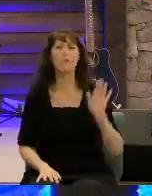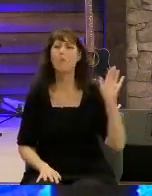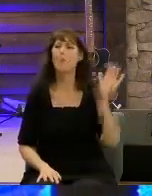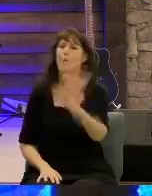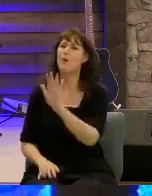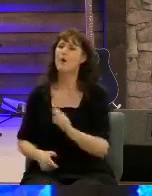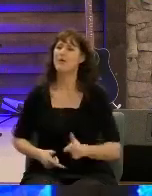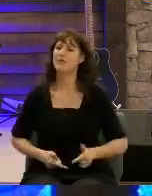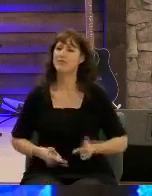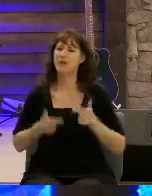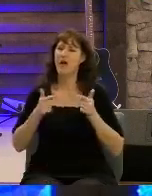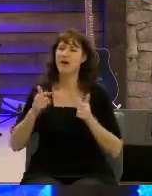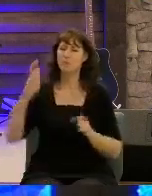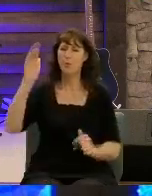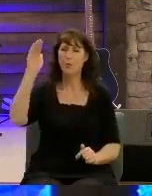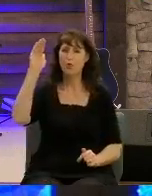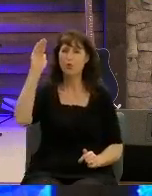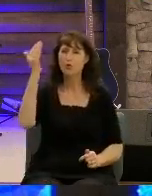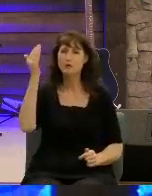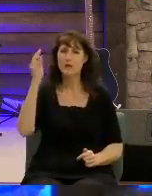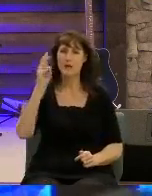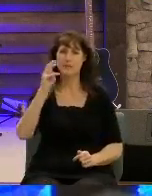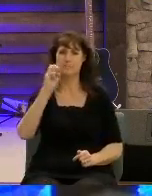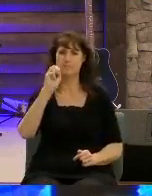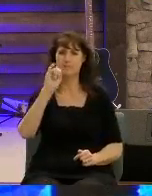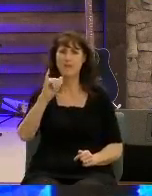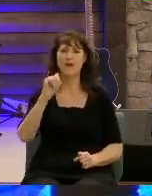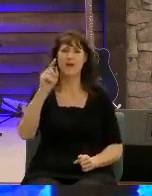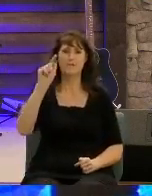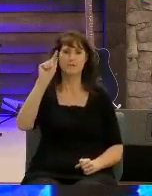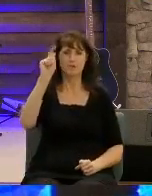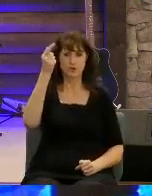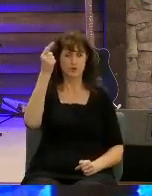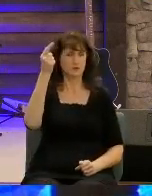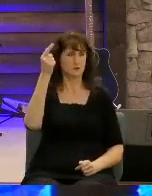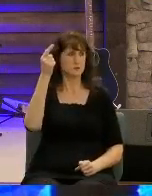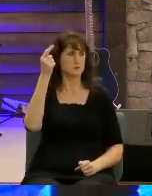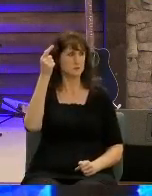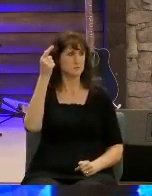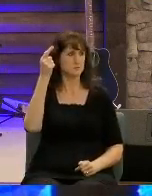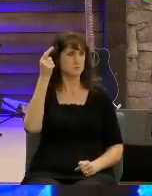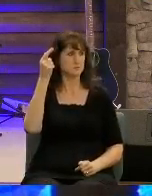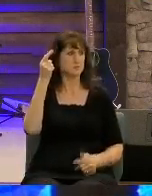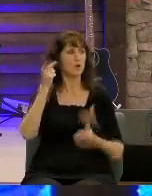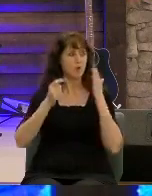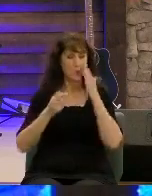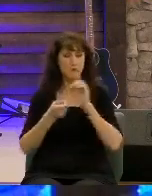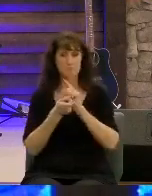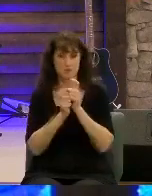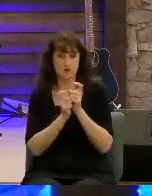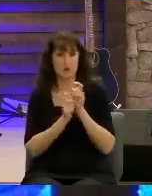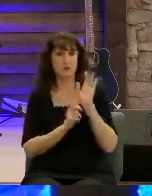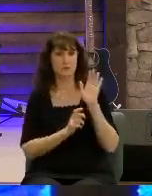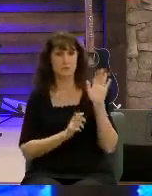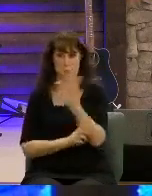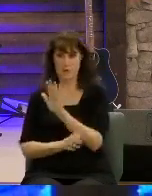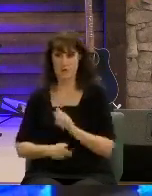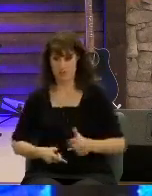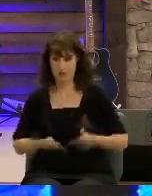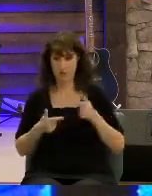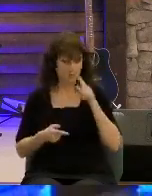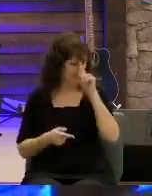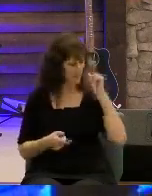is going to look like. Yes. On May 1st, yes. Okay? That there's going to be change in your life. I believe there's